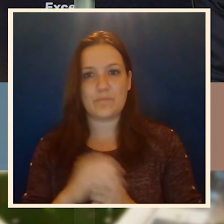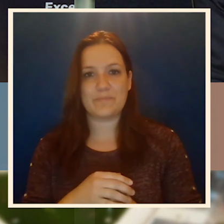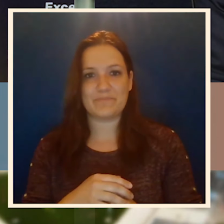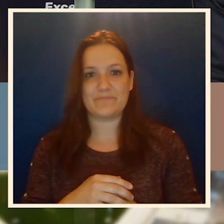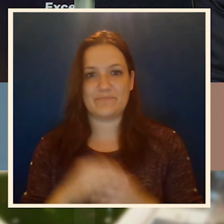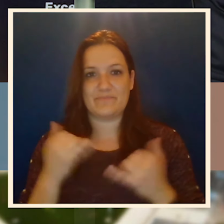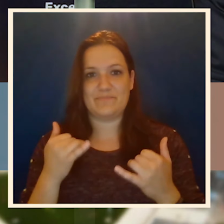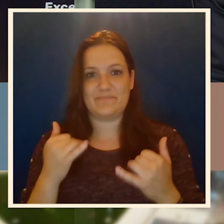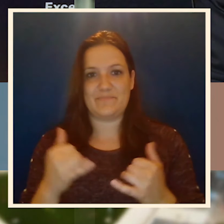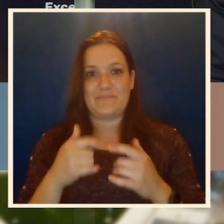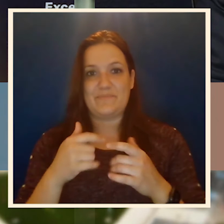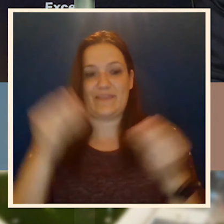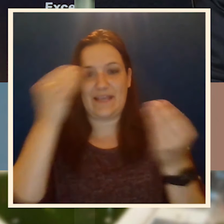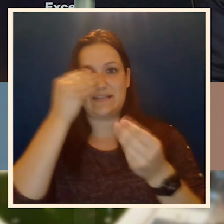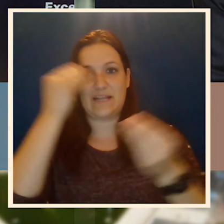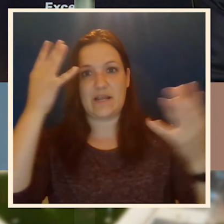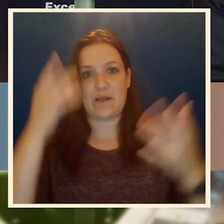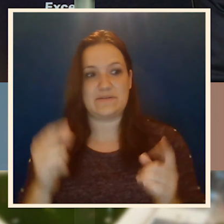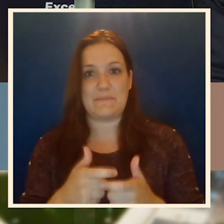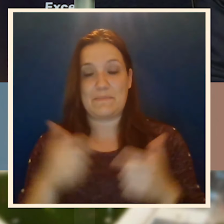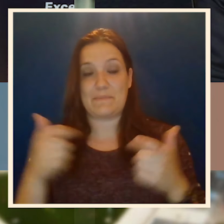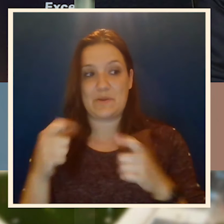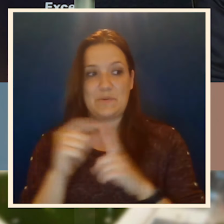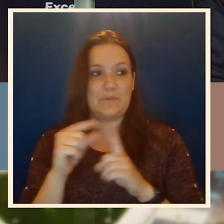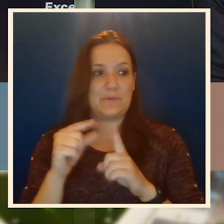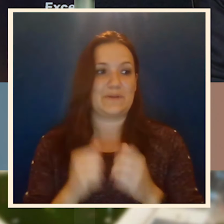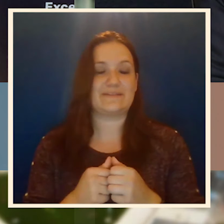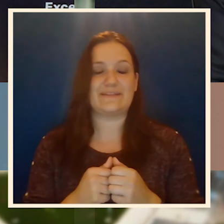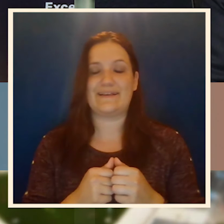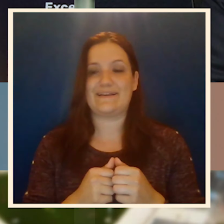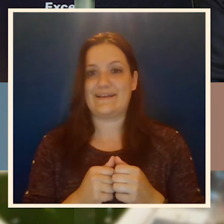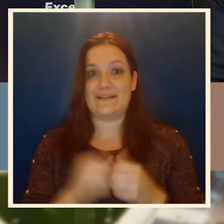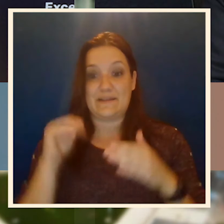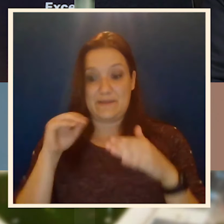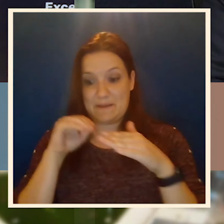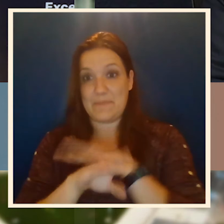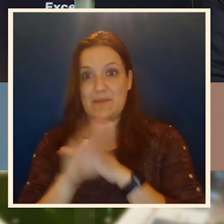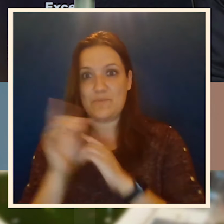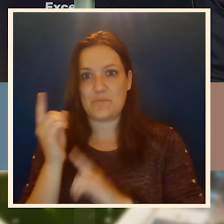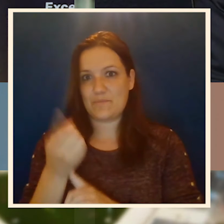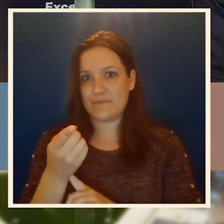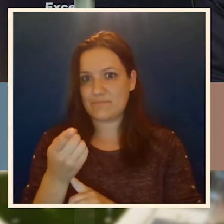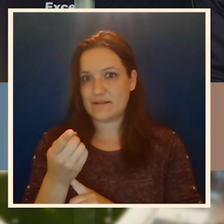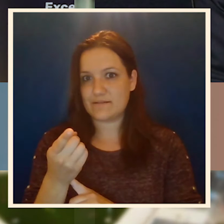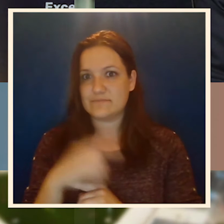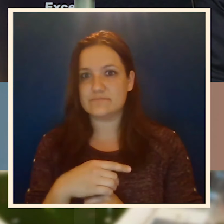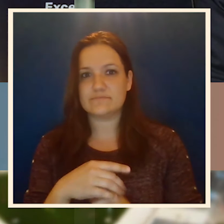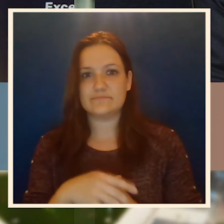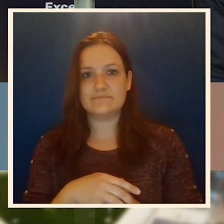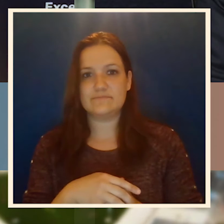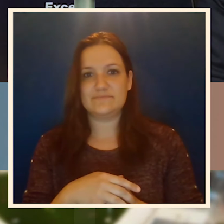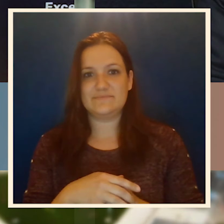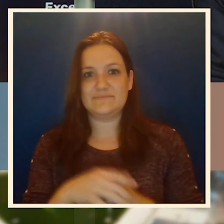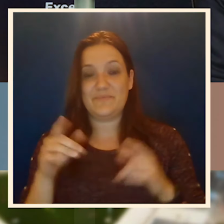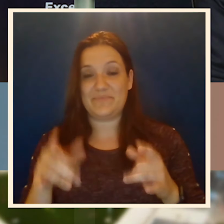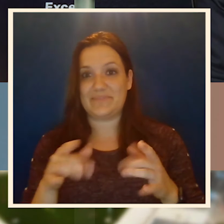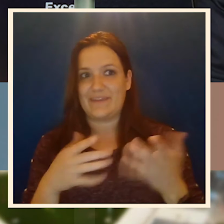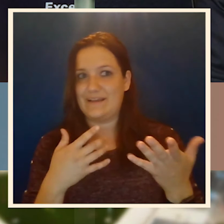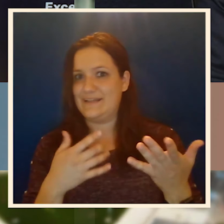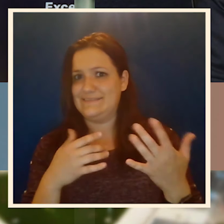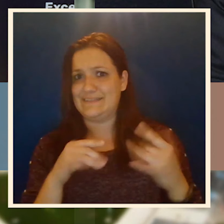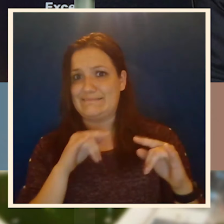Thank you, Deb. So welcome, yeah, Gary. Those are my strengths as a CEO, being able to pronounce big words and, come flying